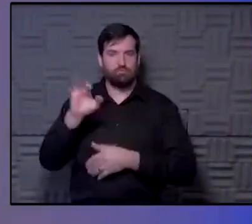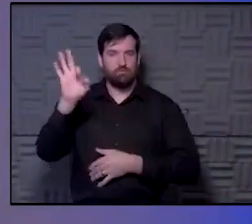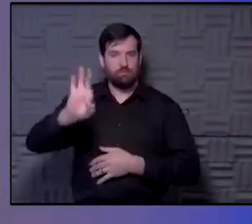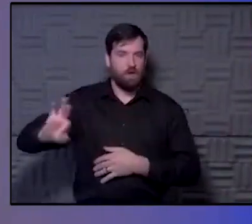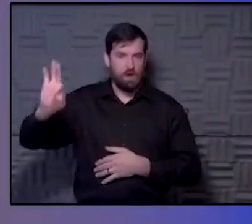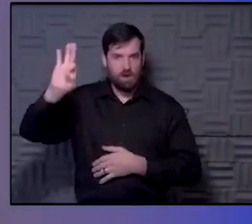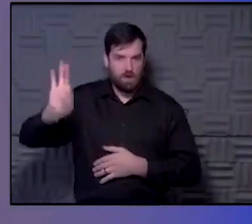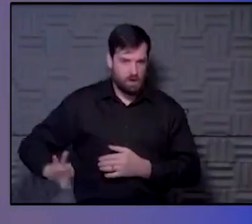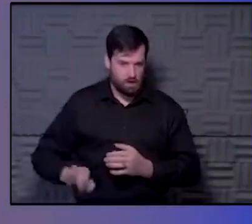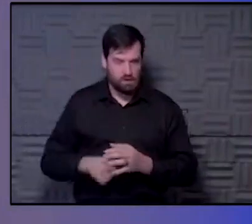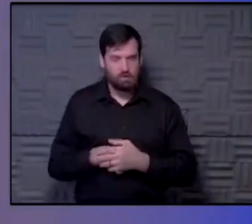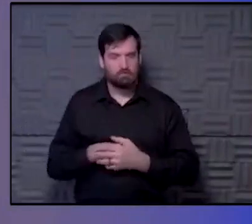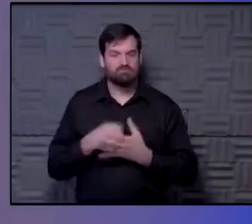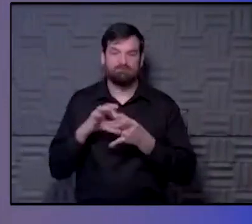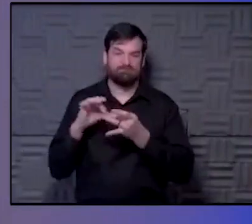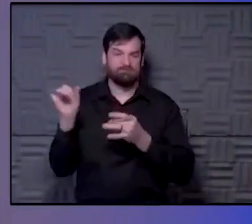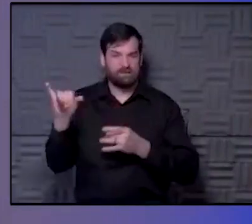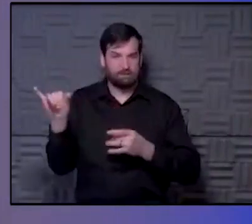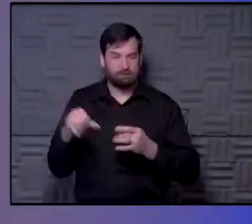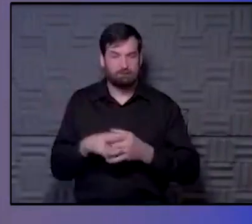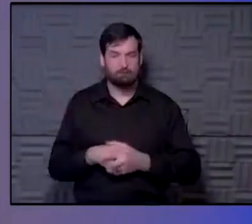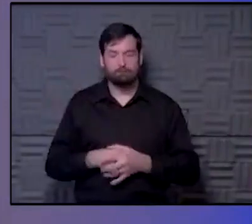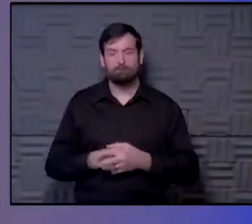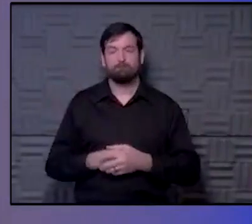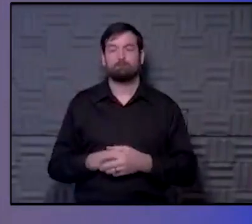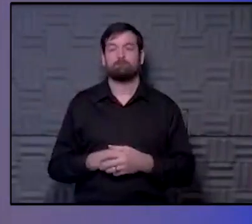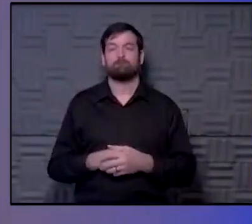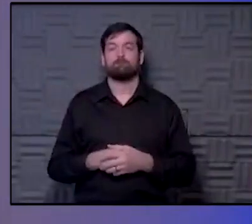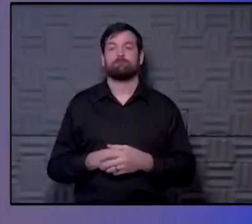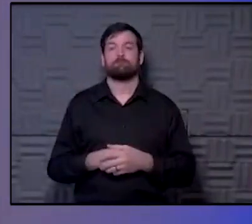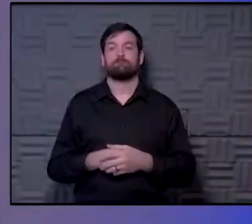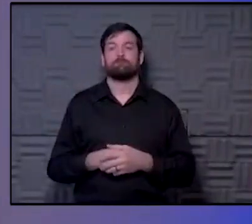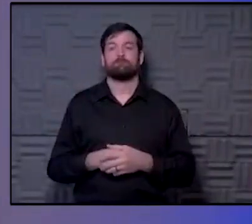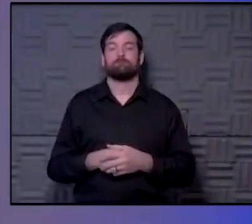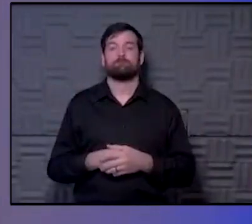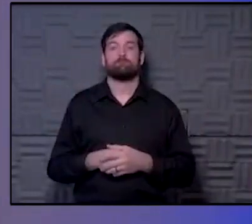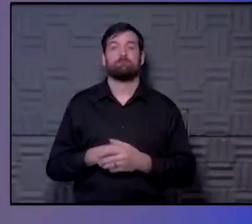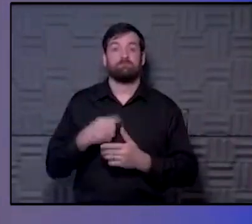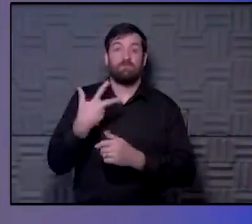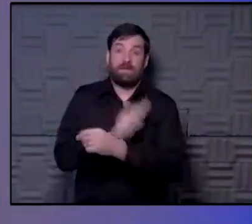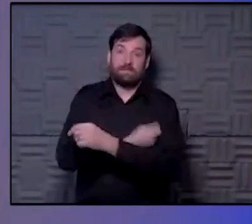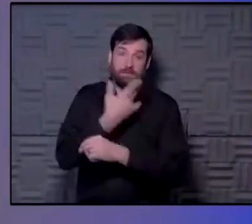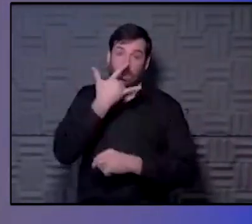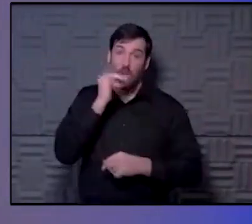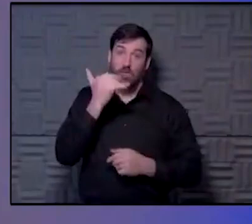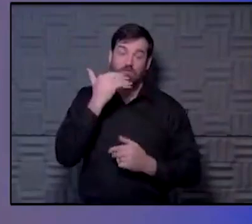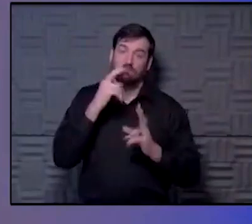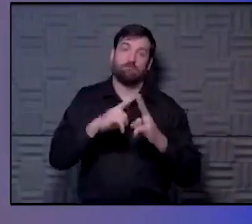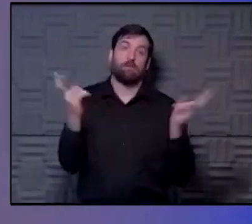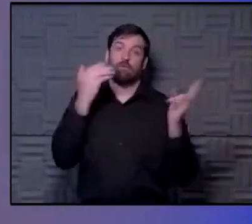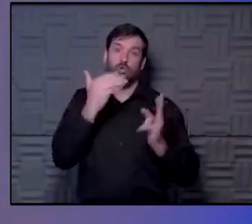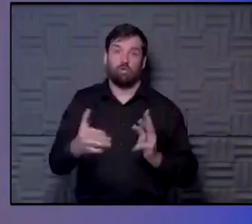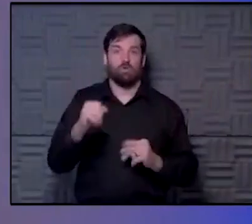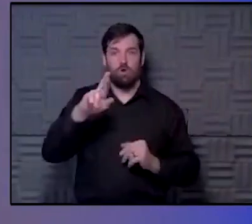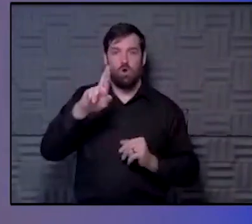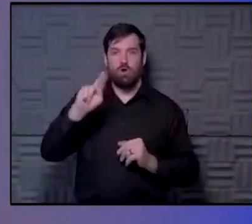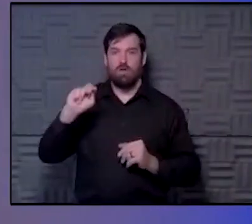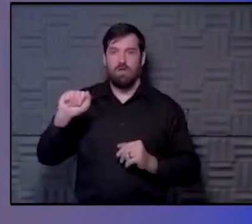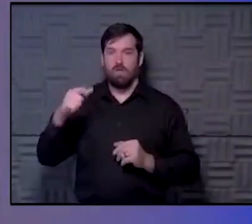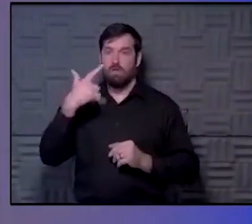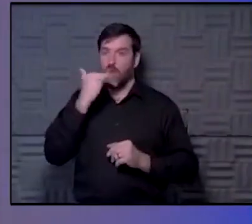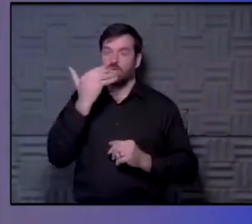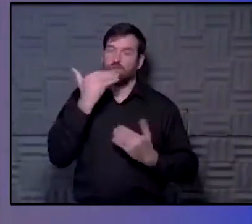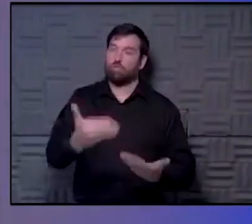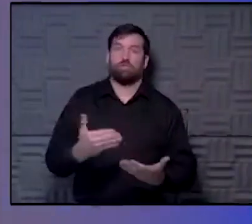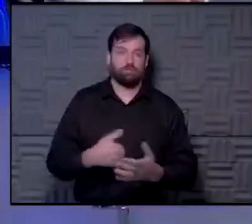Friday, that says the same thing. So you know, the vaccine looks good, very good. The RNA vaccines looks very good